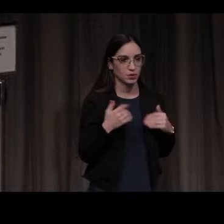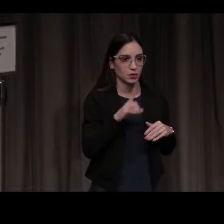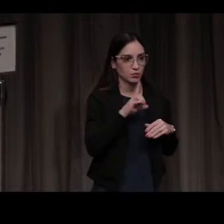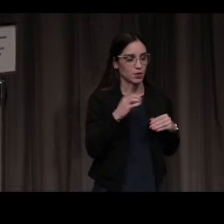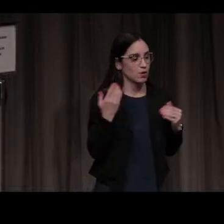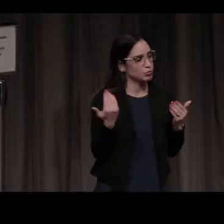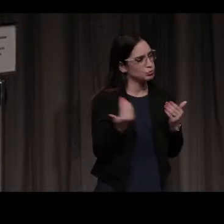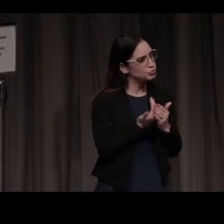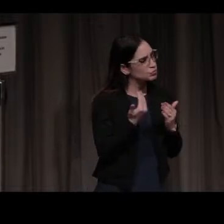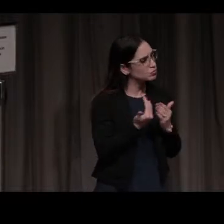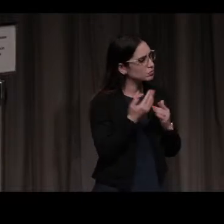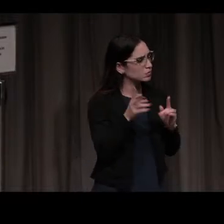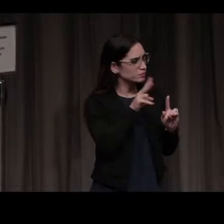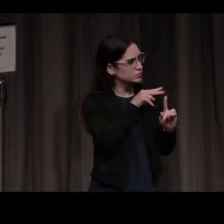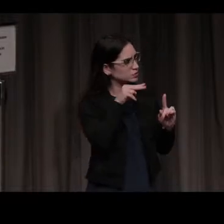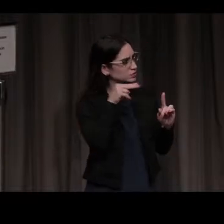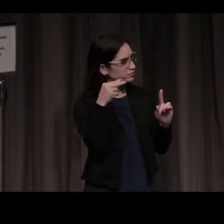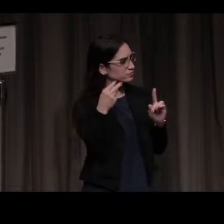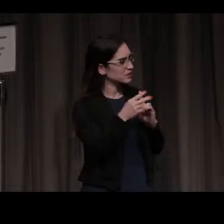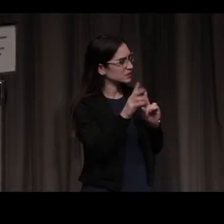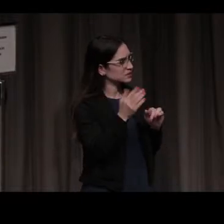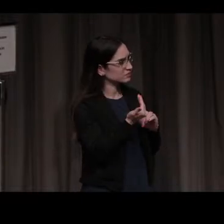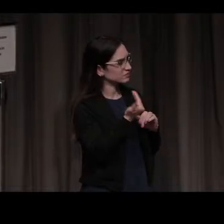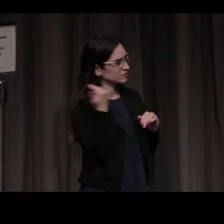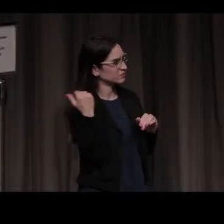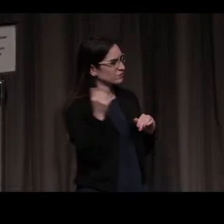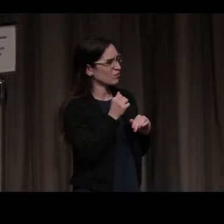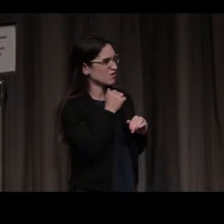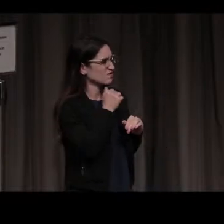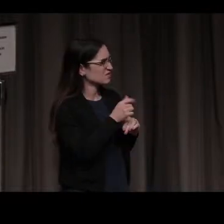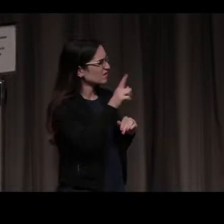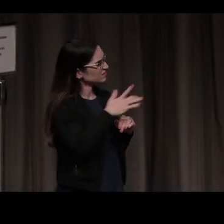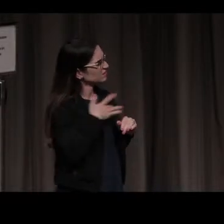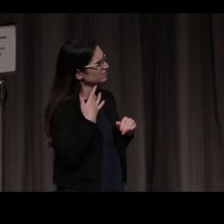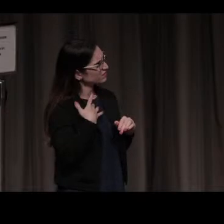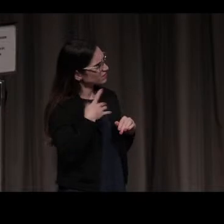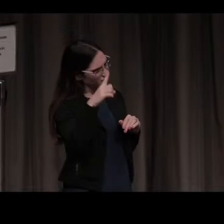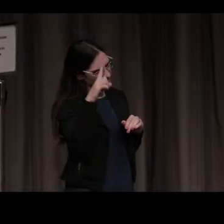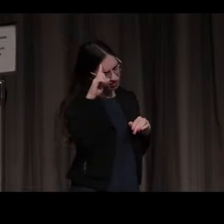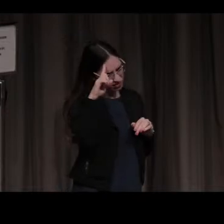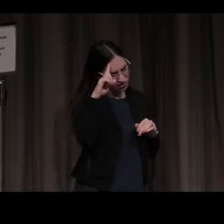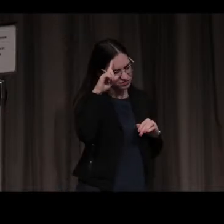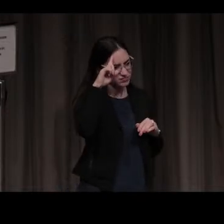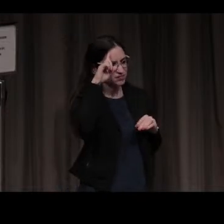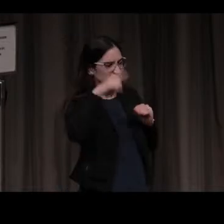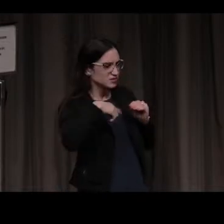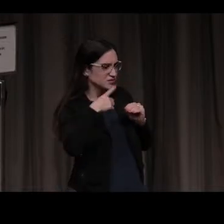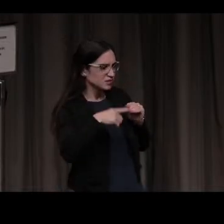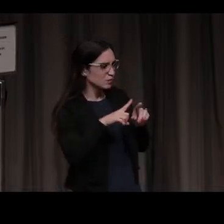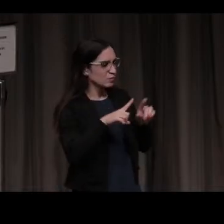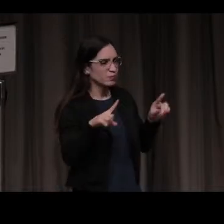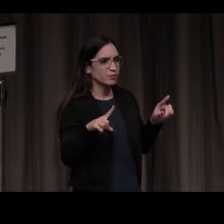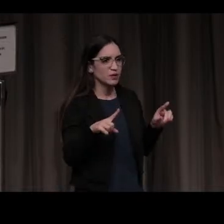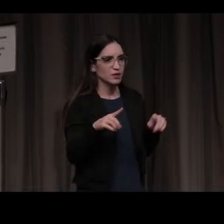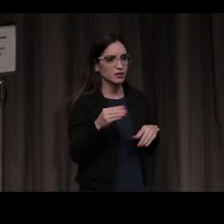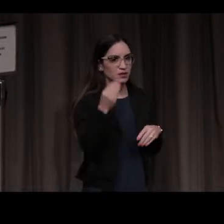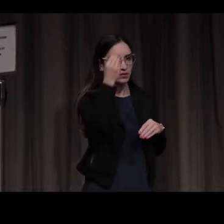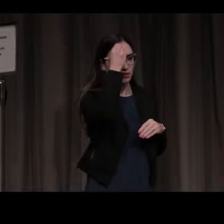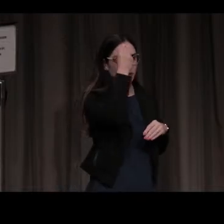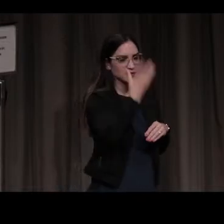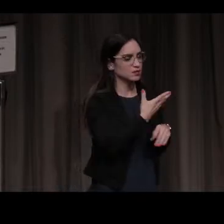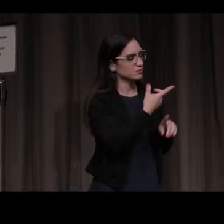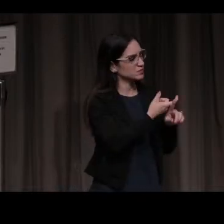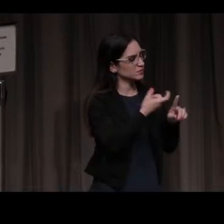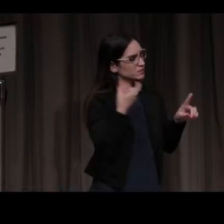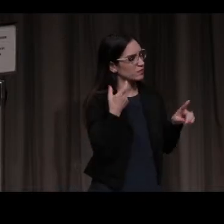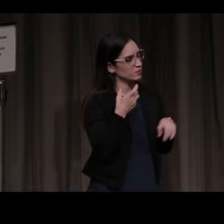new perspectives that I never really expected to be hearing and thinking today. For context, I'm Colombian